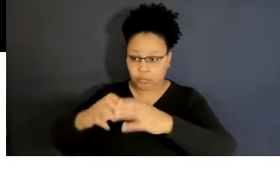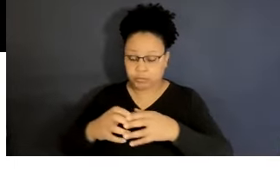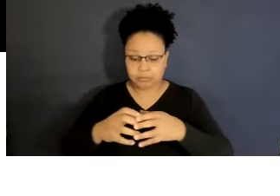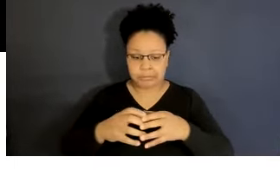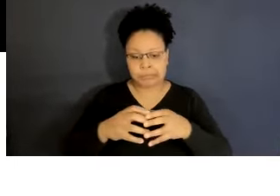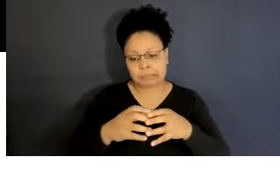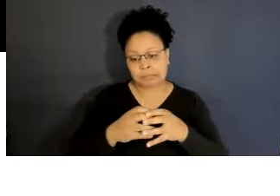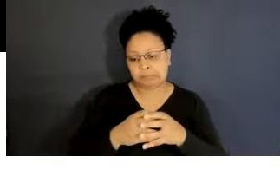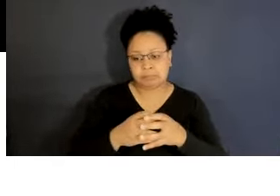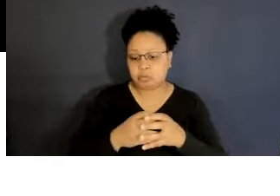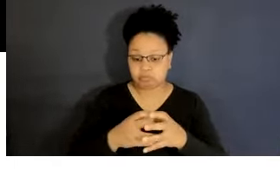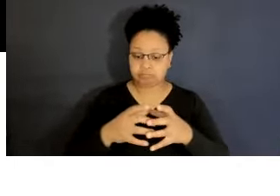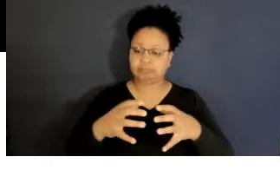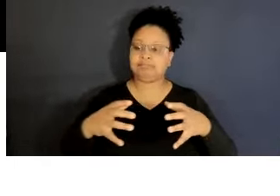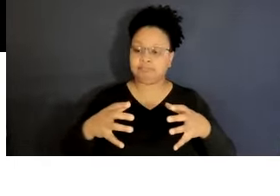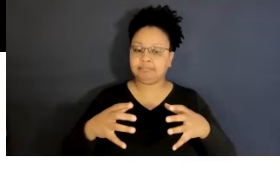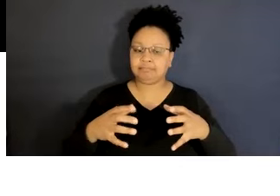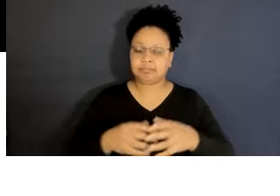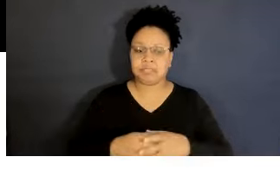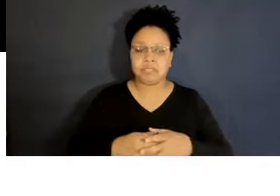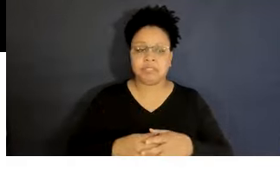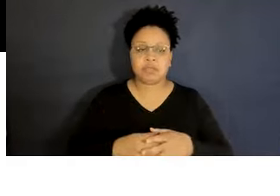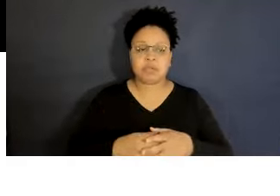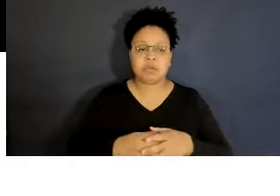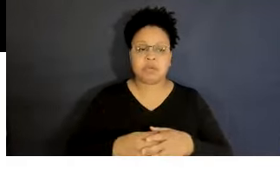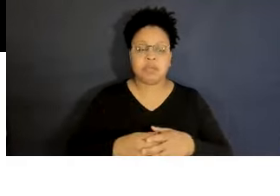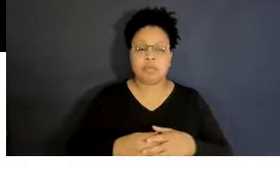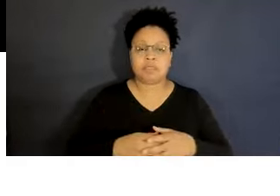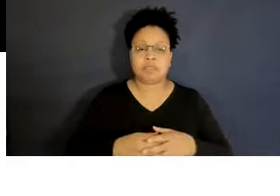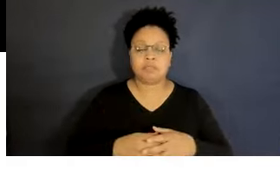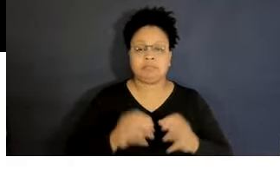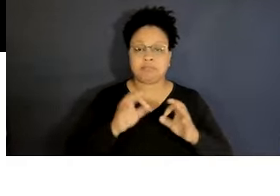been very cool to see that process and progress.